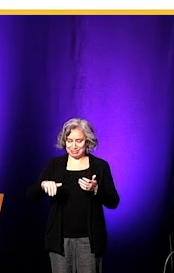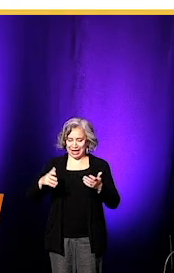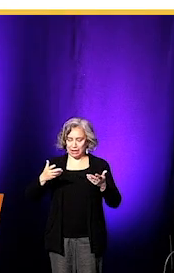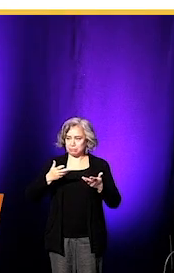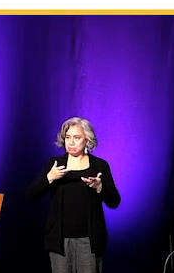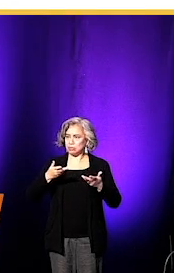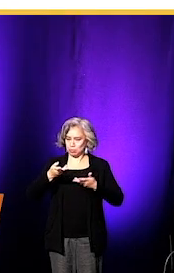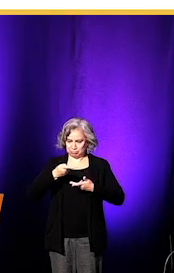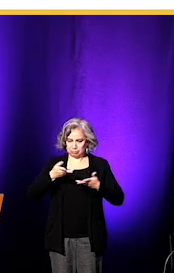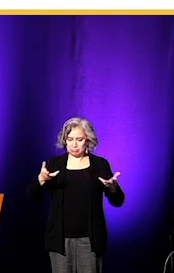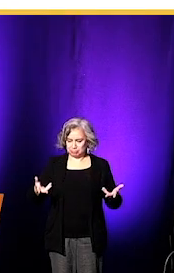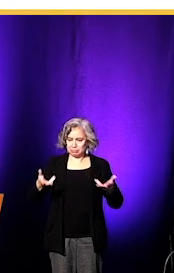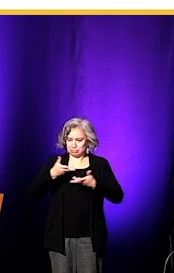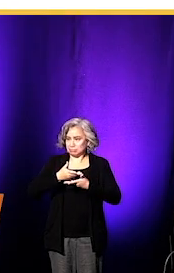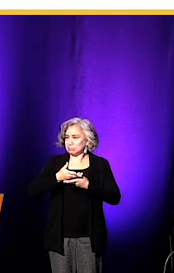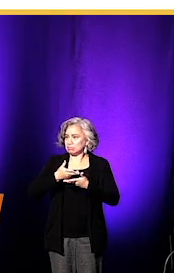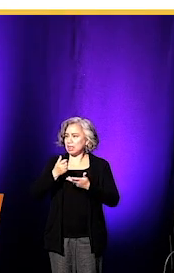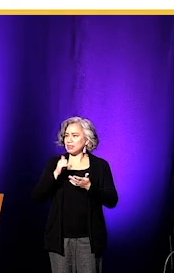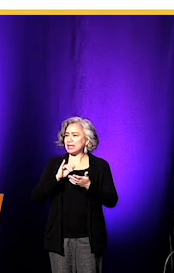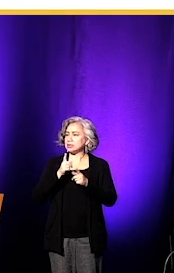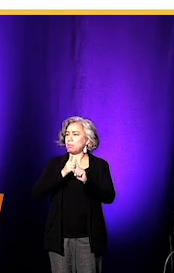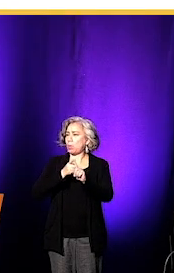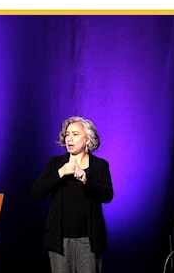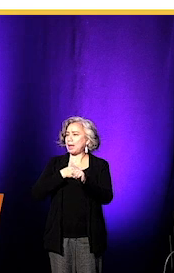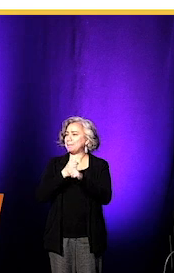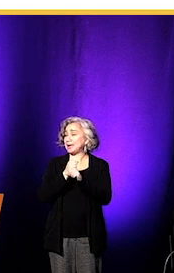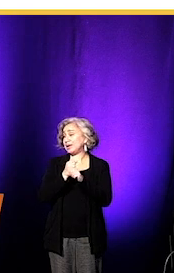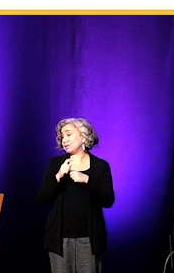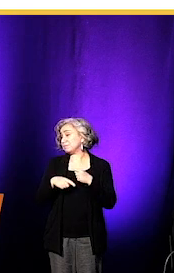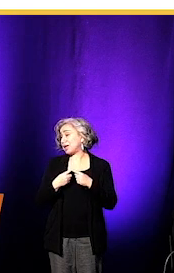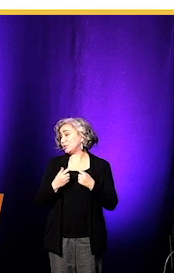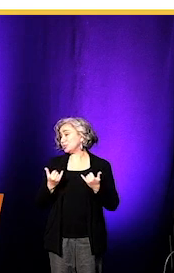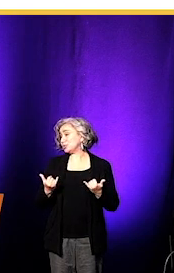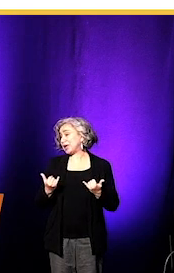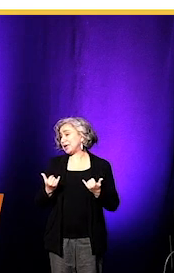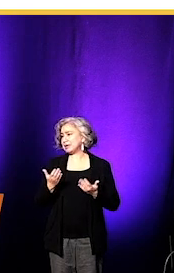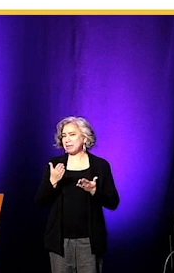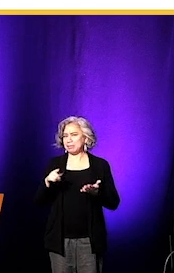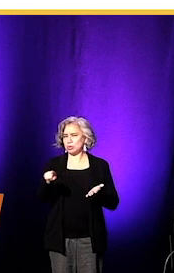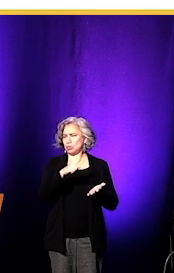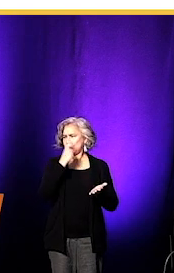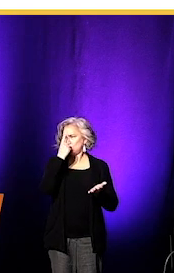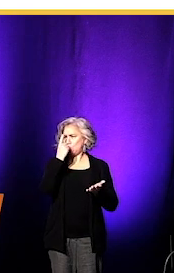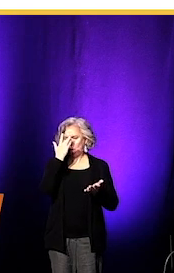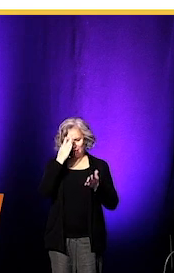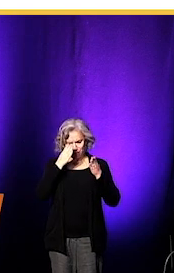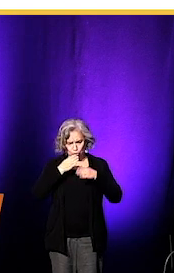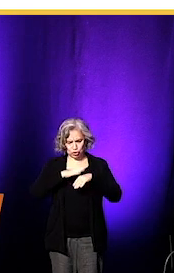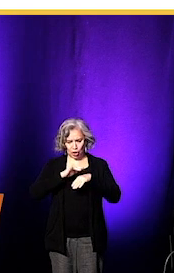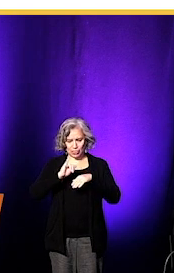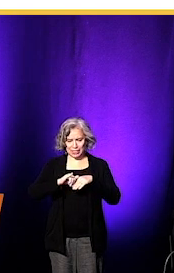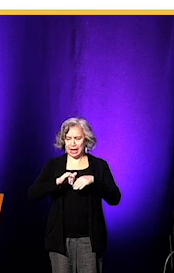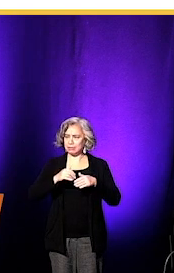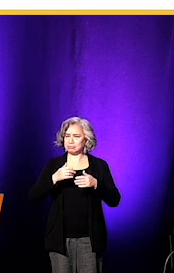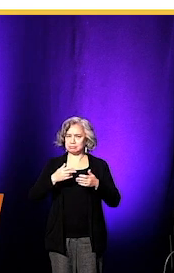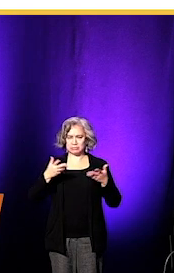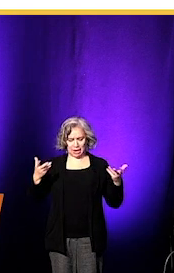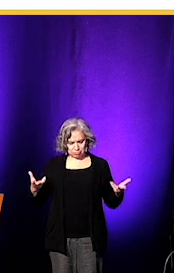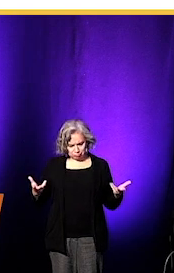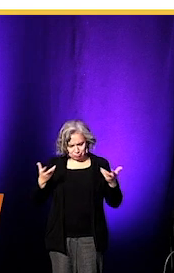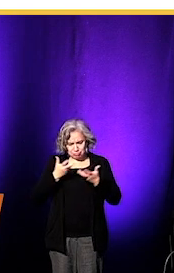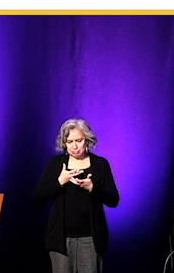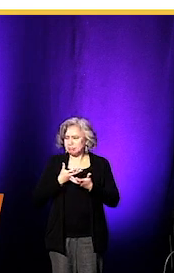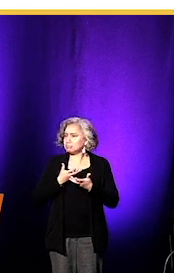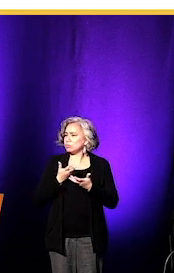and this is one of the points I make today. So you might ask, why focus on mutual constitution? Well, it gets me closer